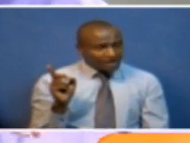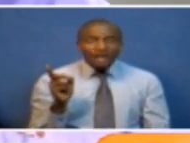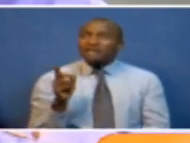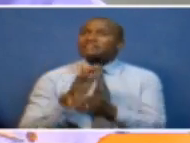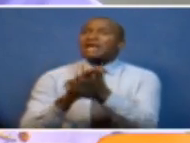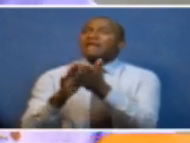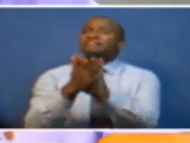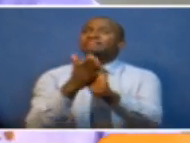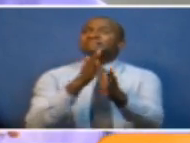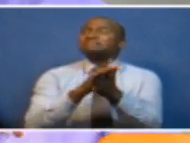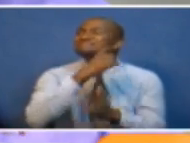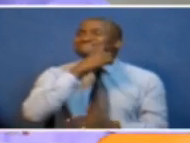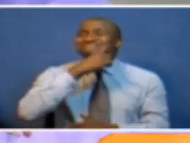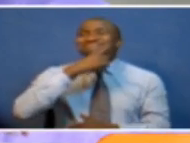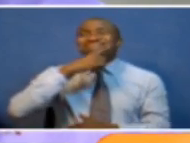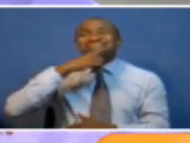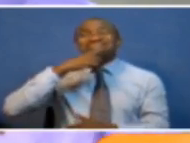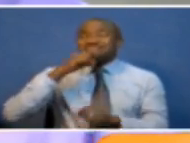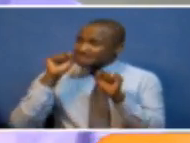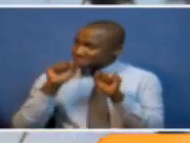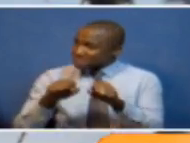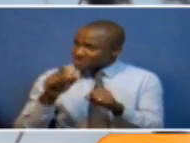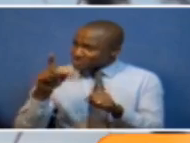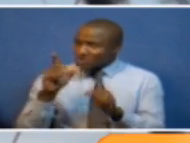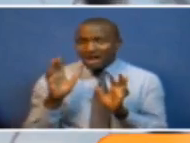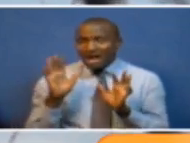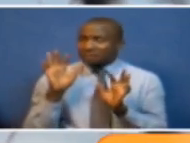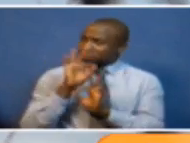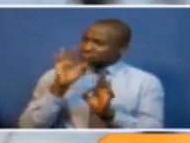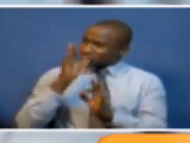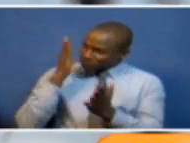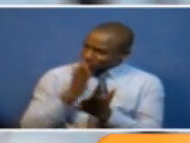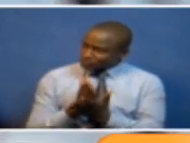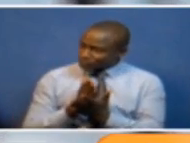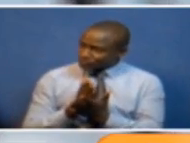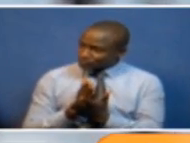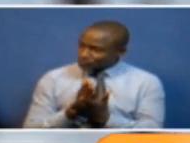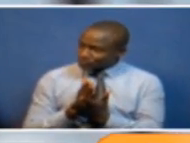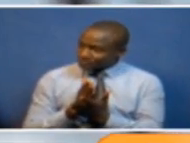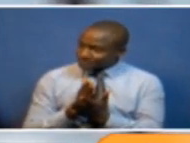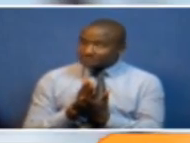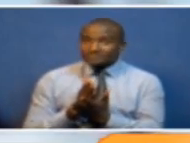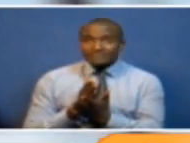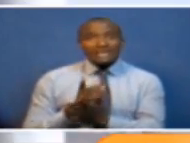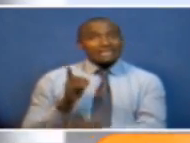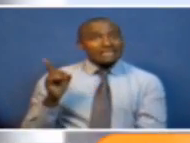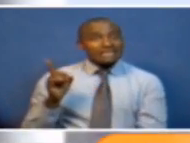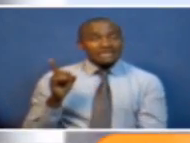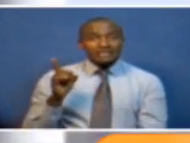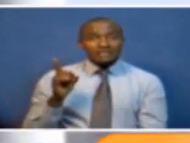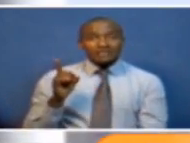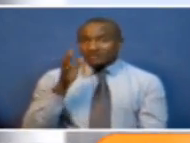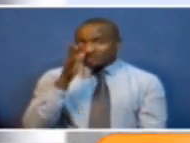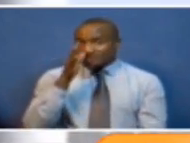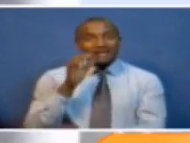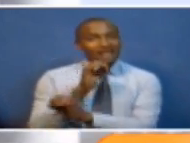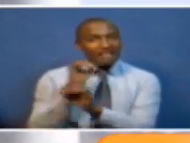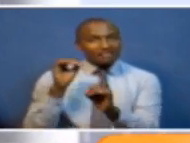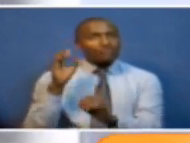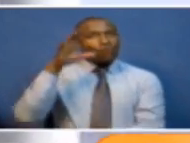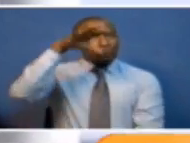lava rocks? You guys must be kidding. But they weren't kidding.